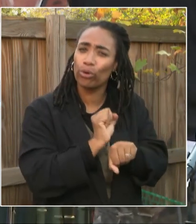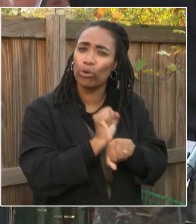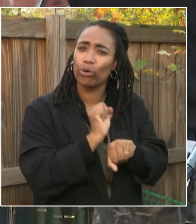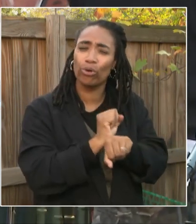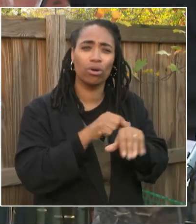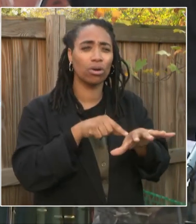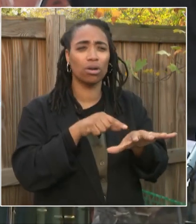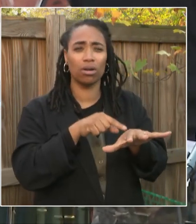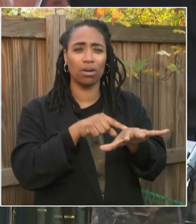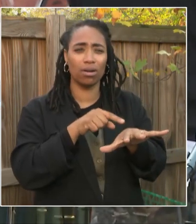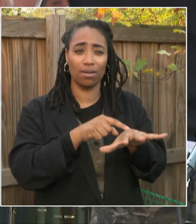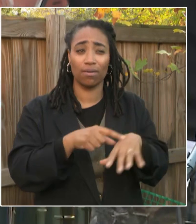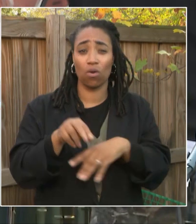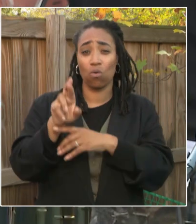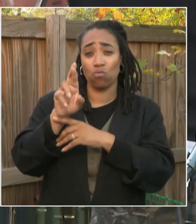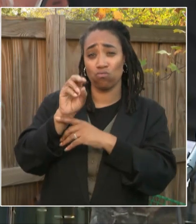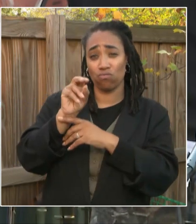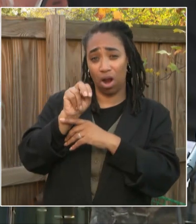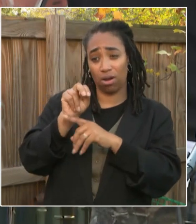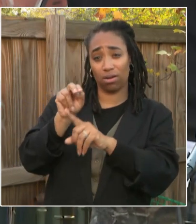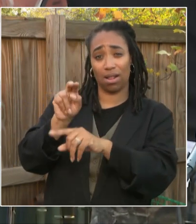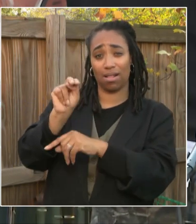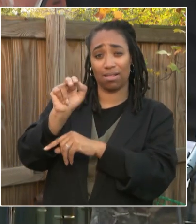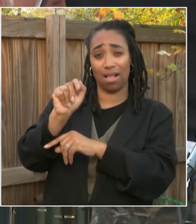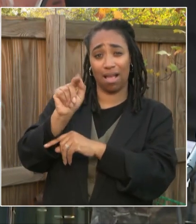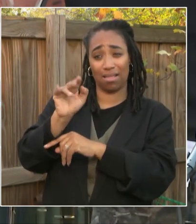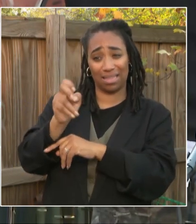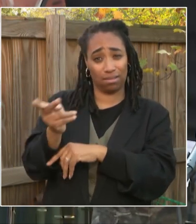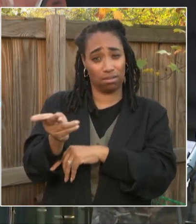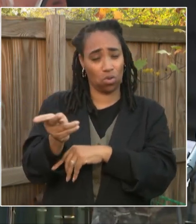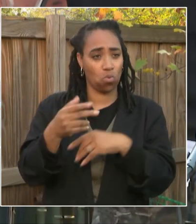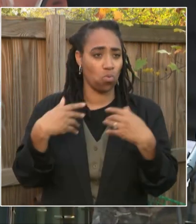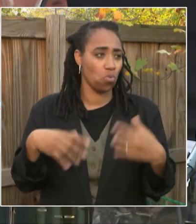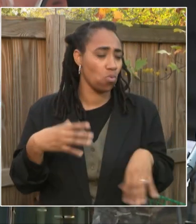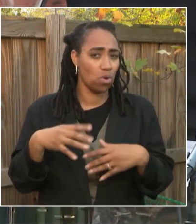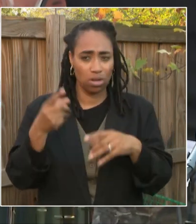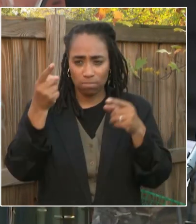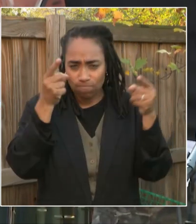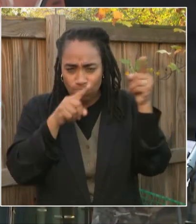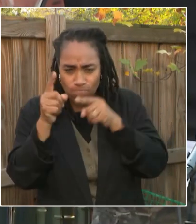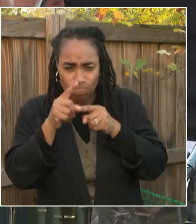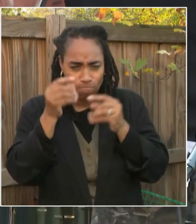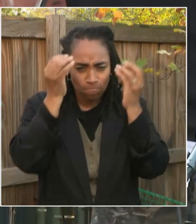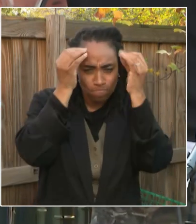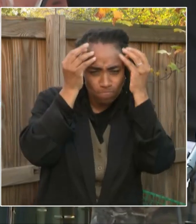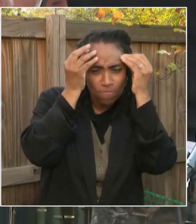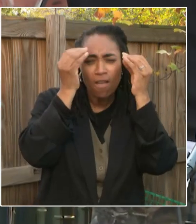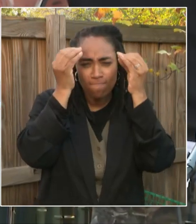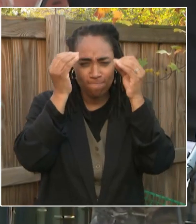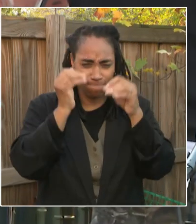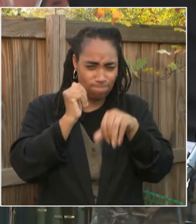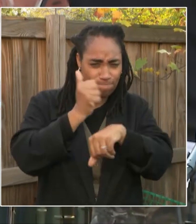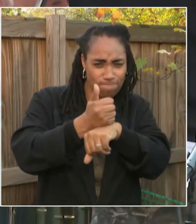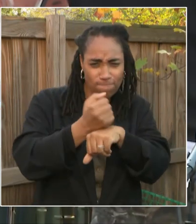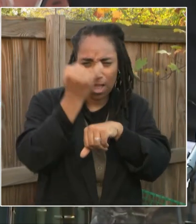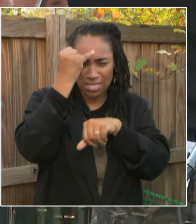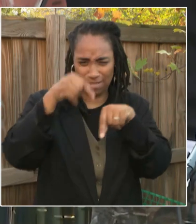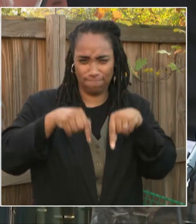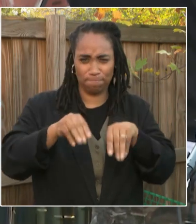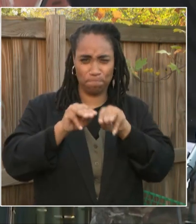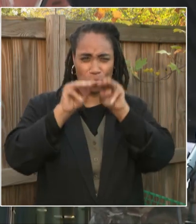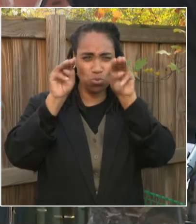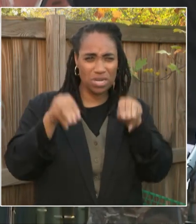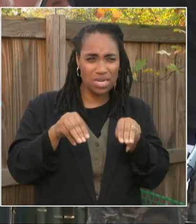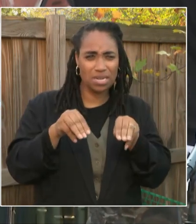together with this idea. Initially, everybody said it can't be done. But with their resolve and their commitment to making this